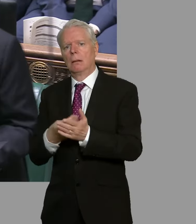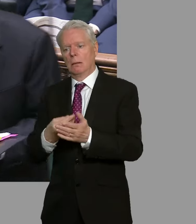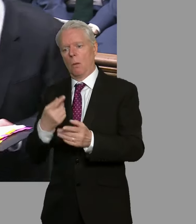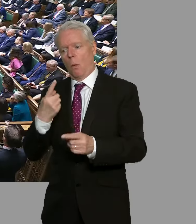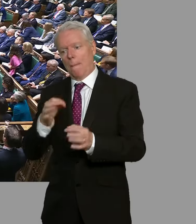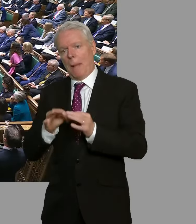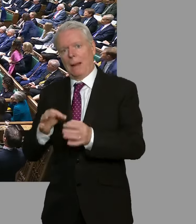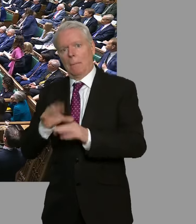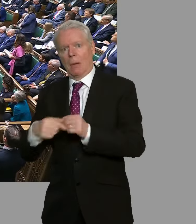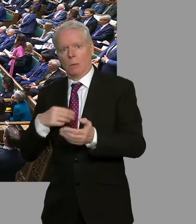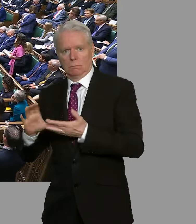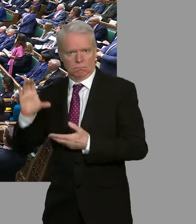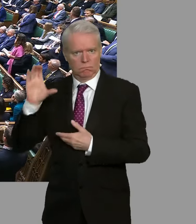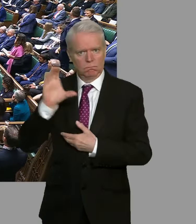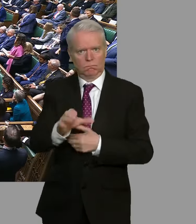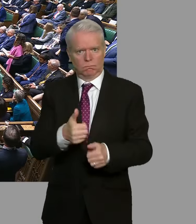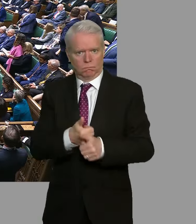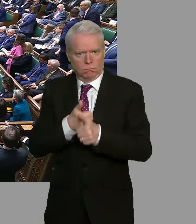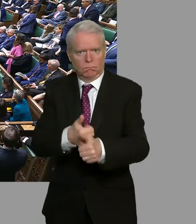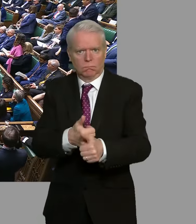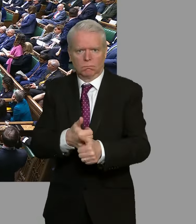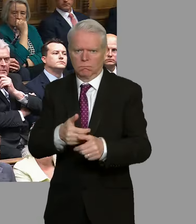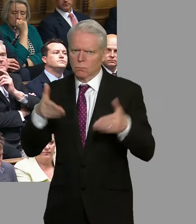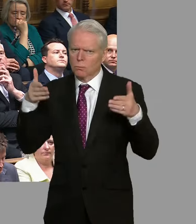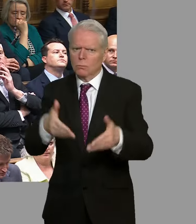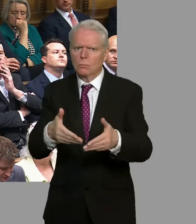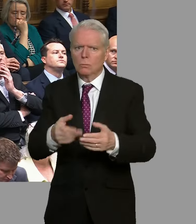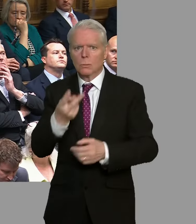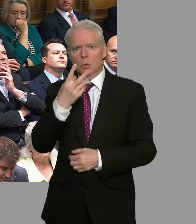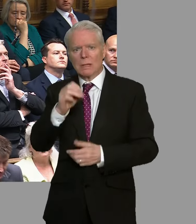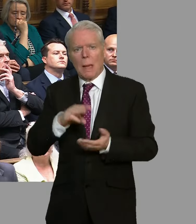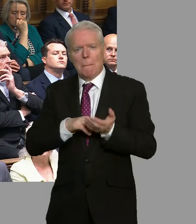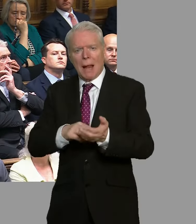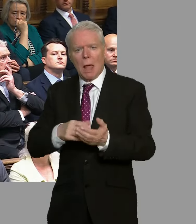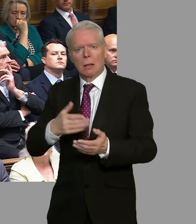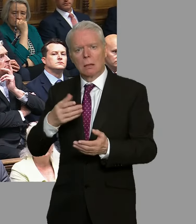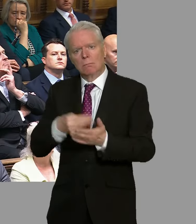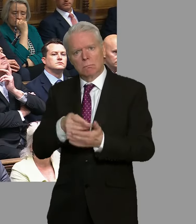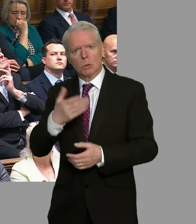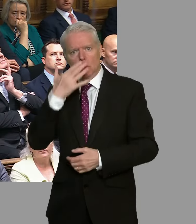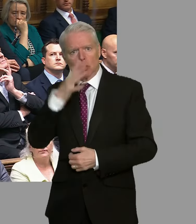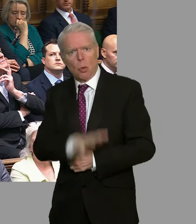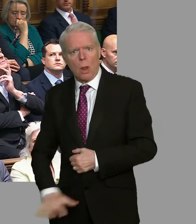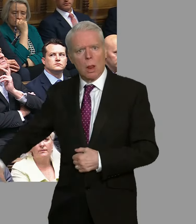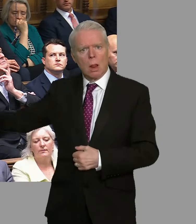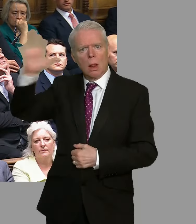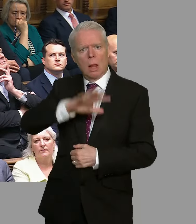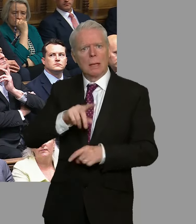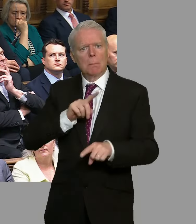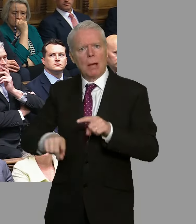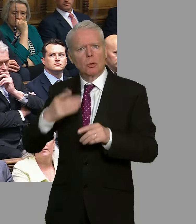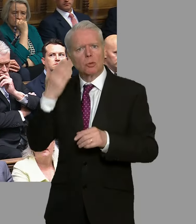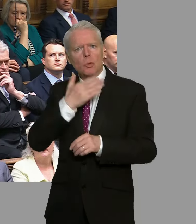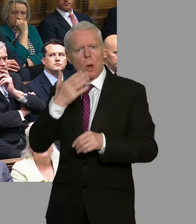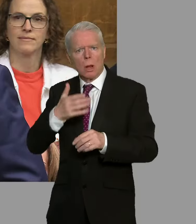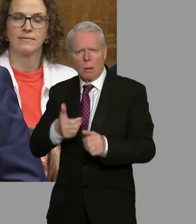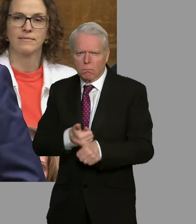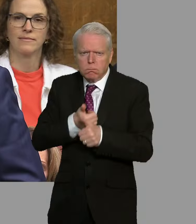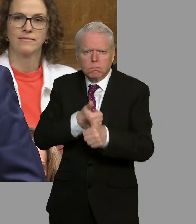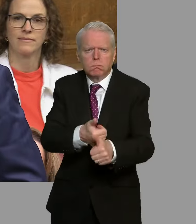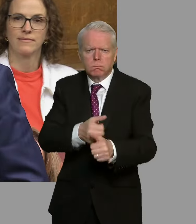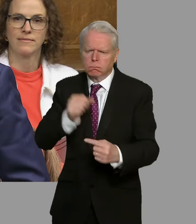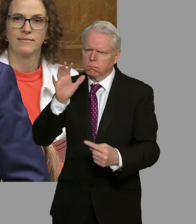thrive. Nigel Farage. Thank you, Mr Speaker. We at Reform, a party that is alive and kicking,